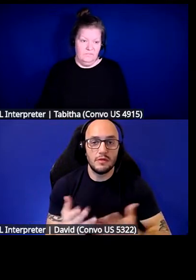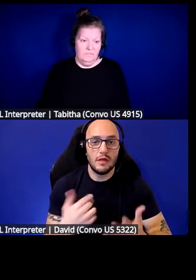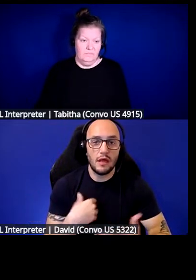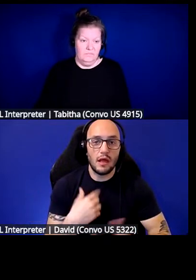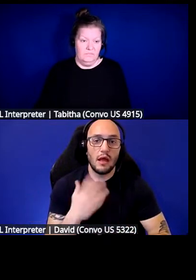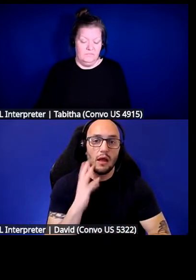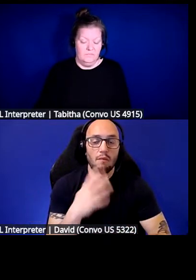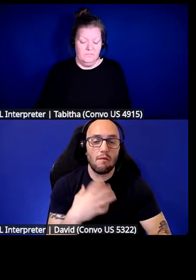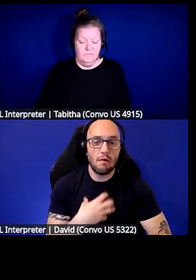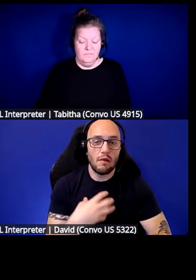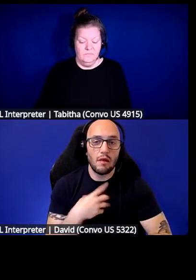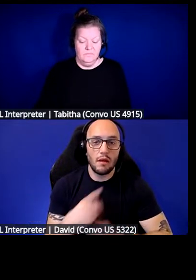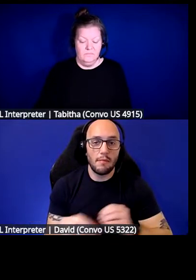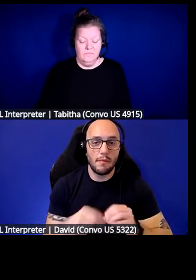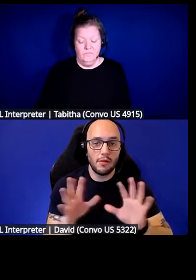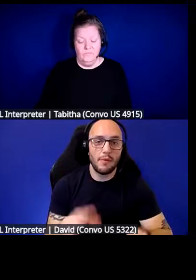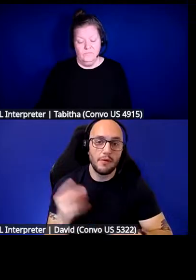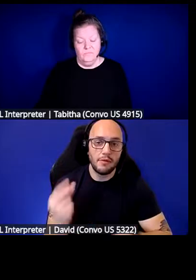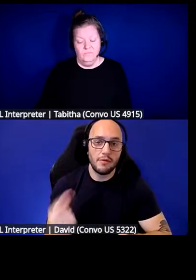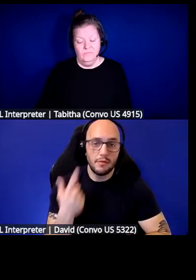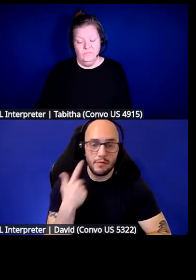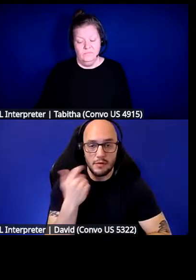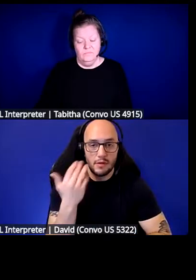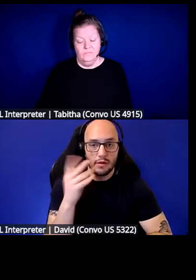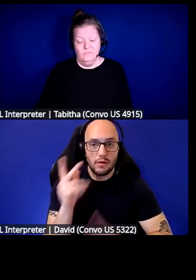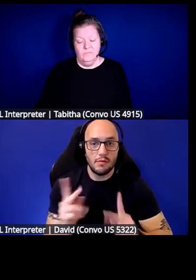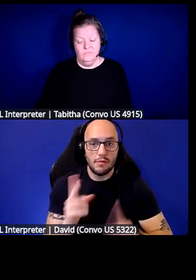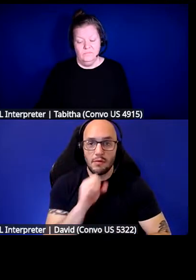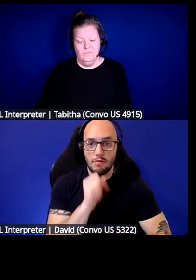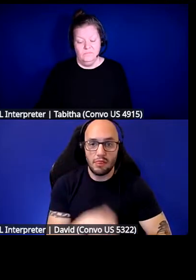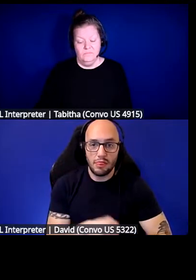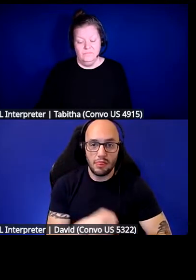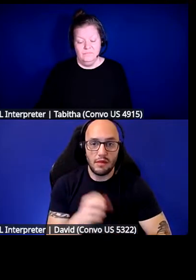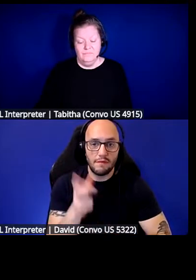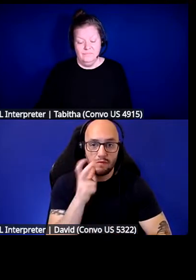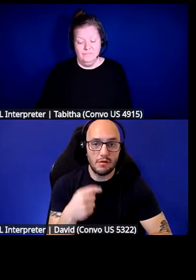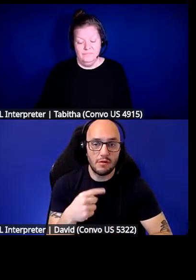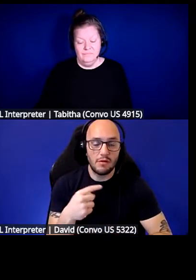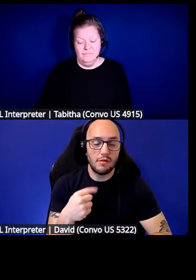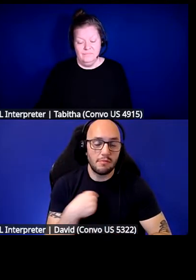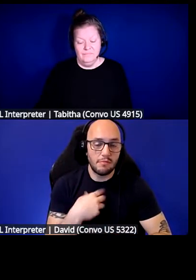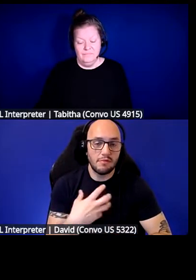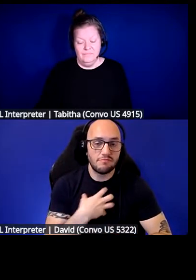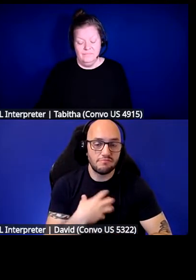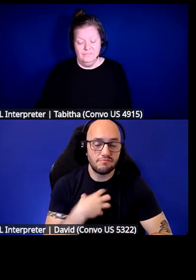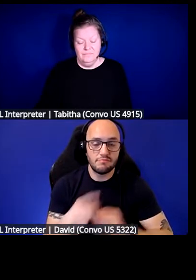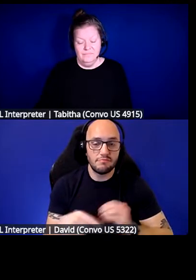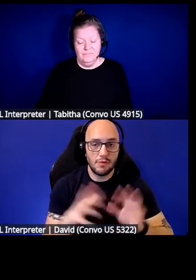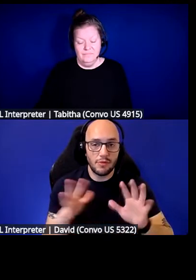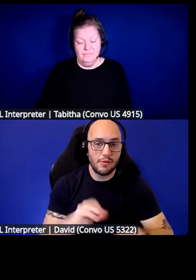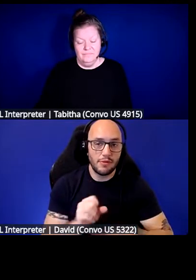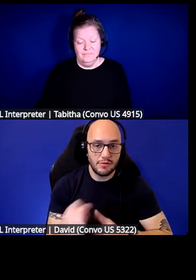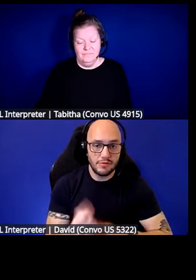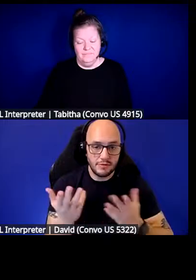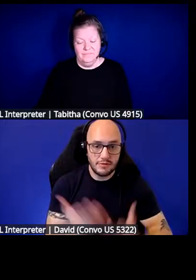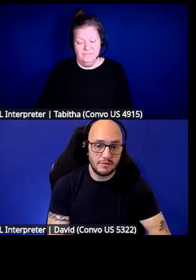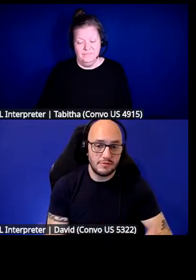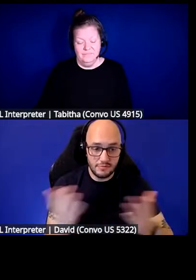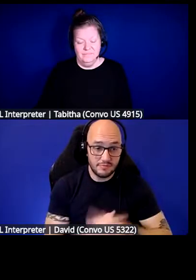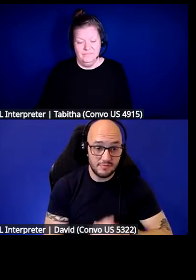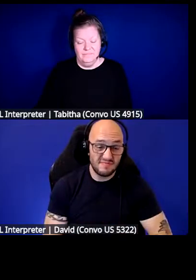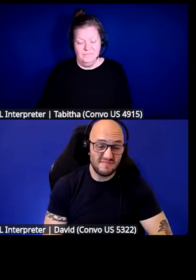about the weather in a heartbeat just because I know people love to hear me whine about my weather situation out here.